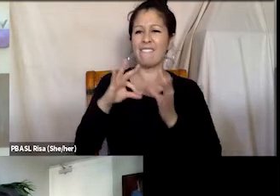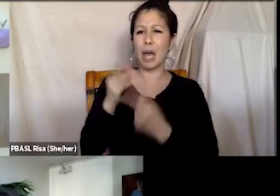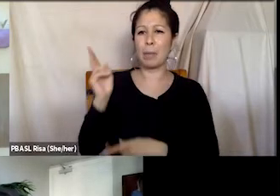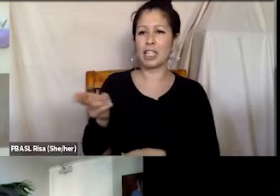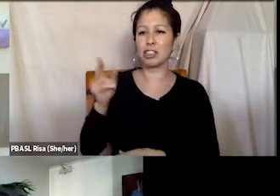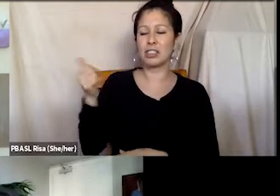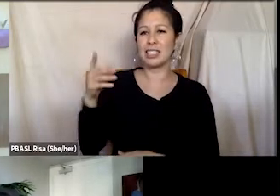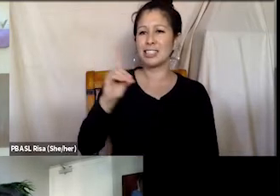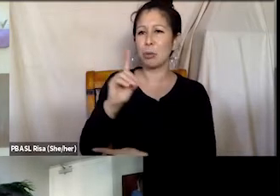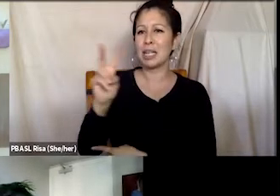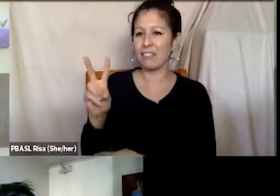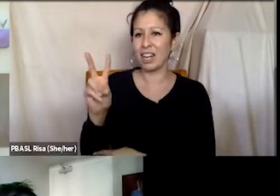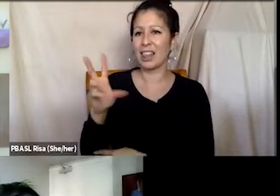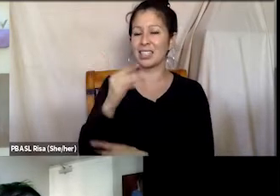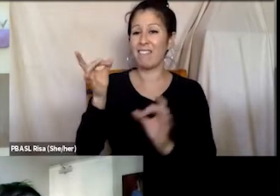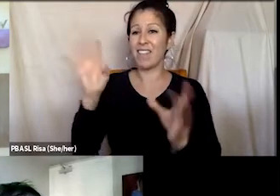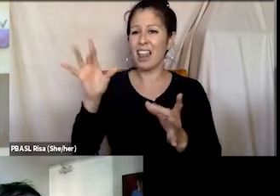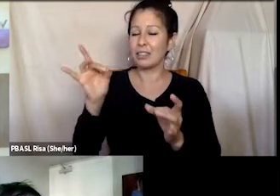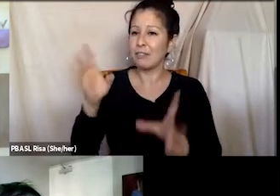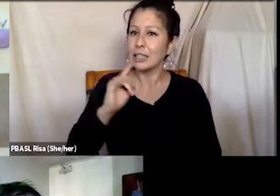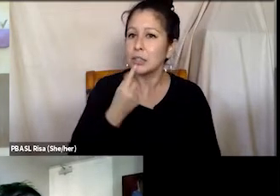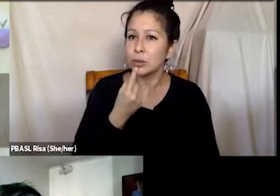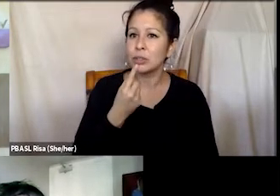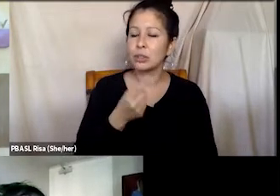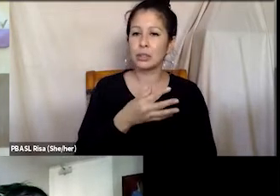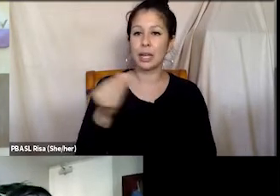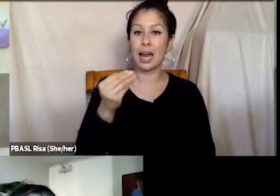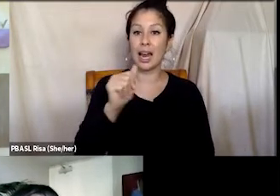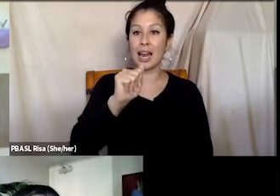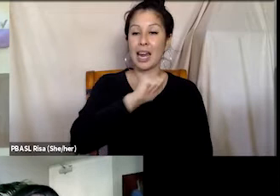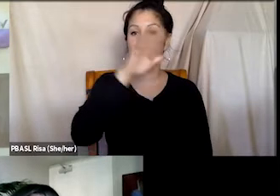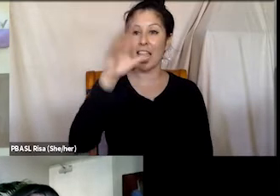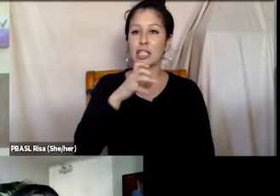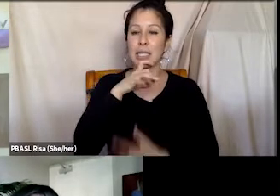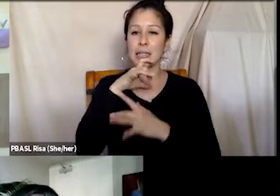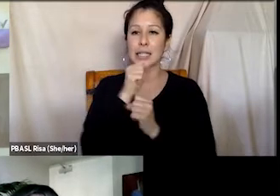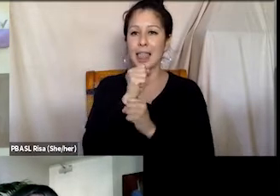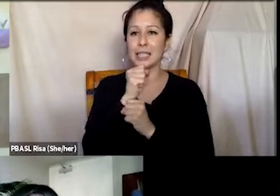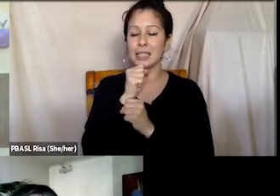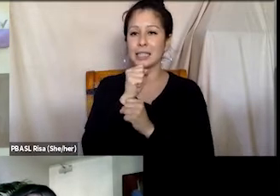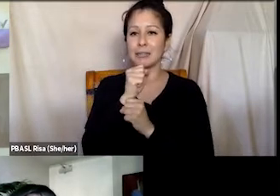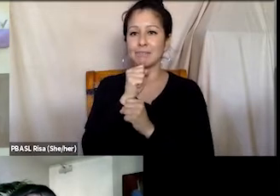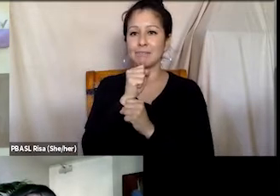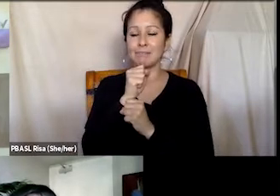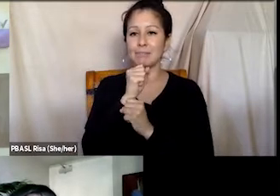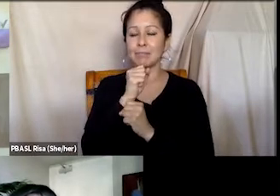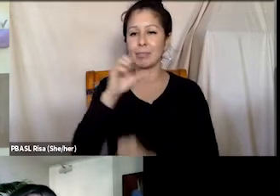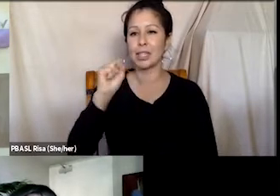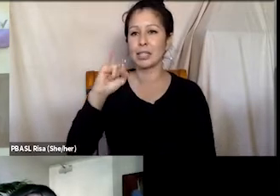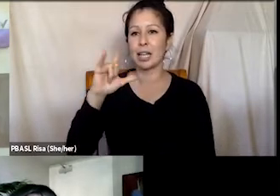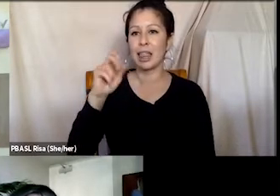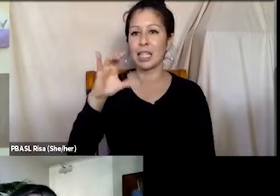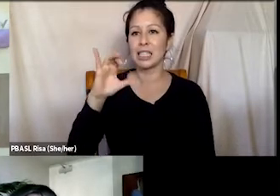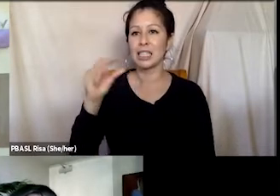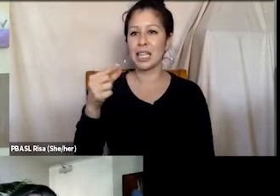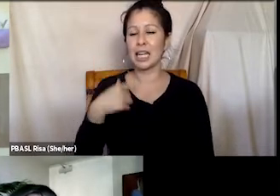of domestic violence and violence, and Asian silencing. And I've spent a lot of my life